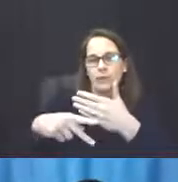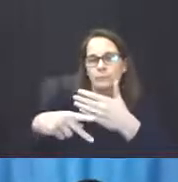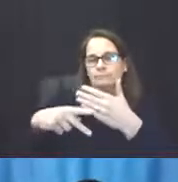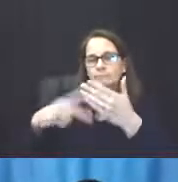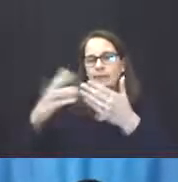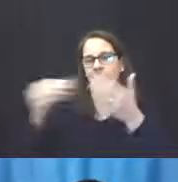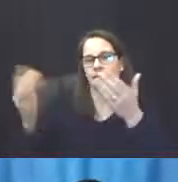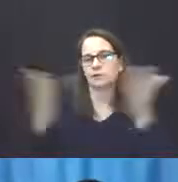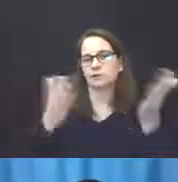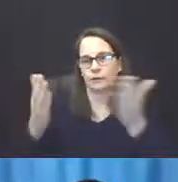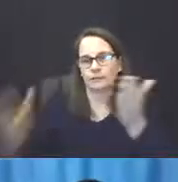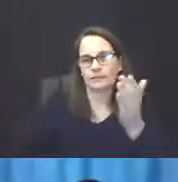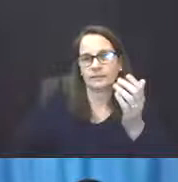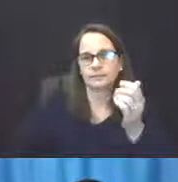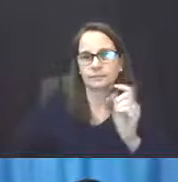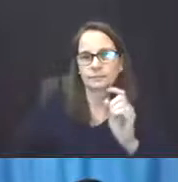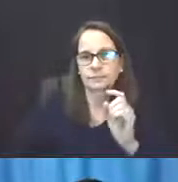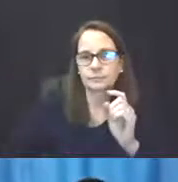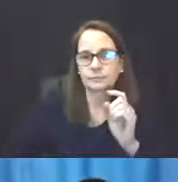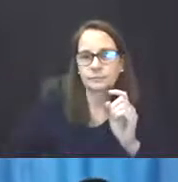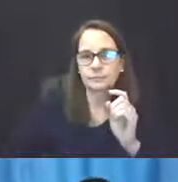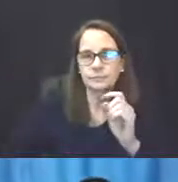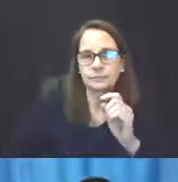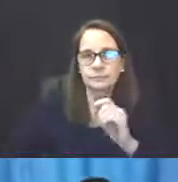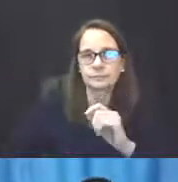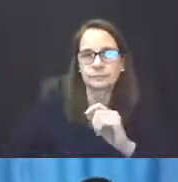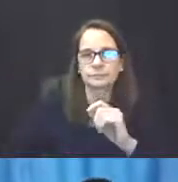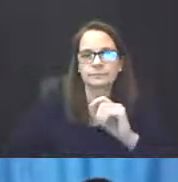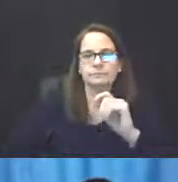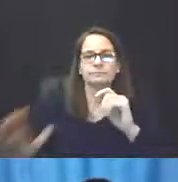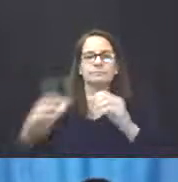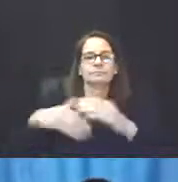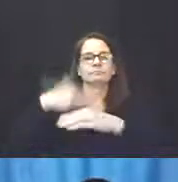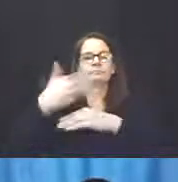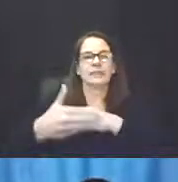and the program and other services.